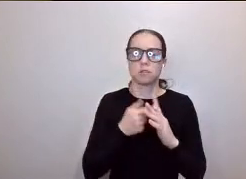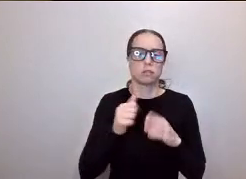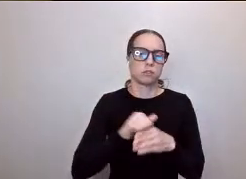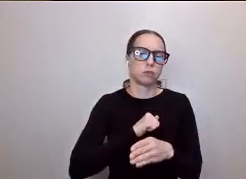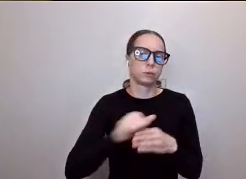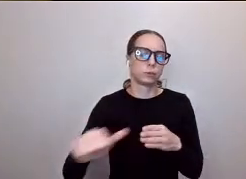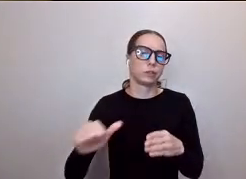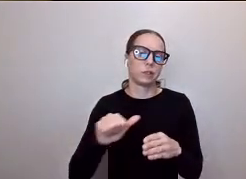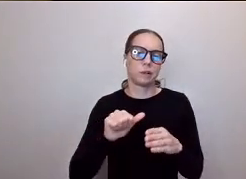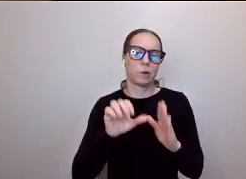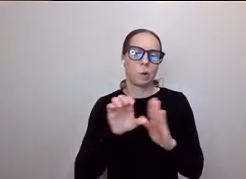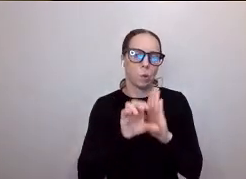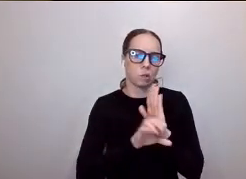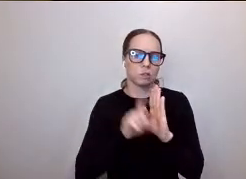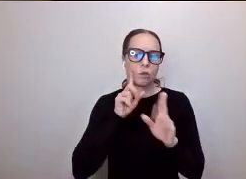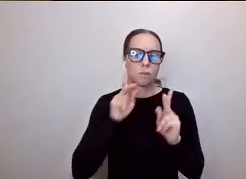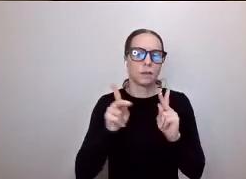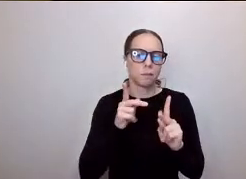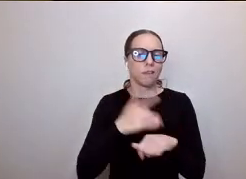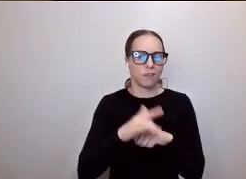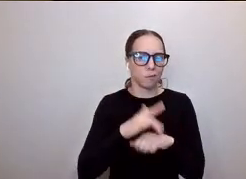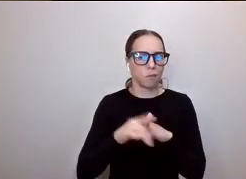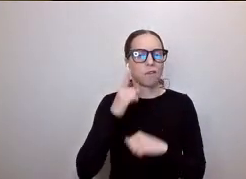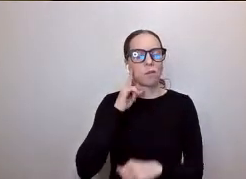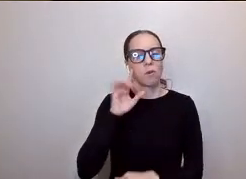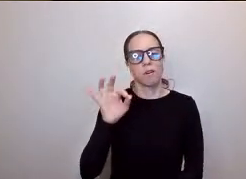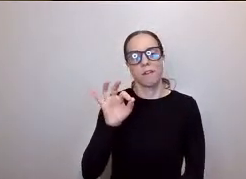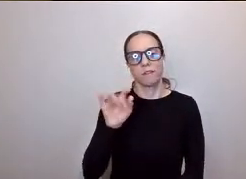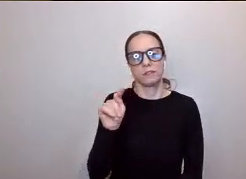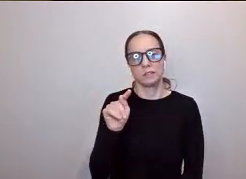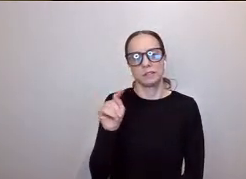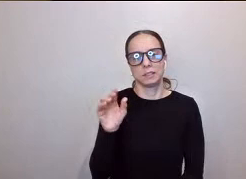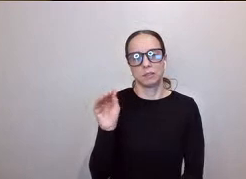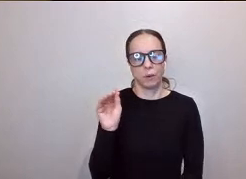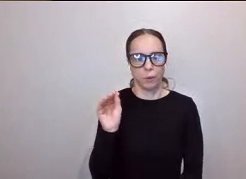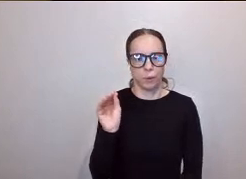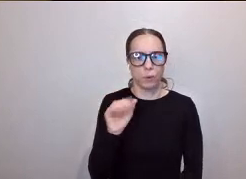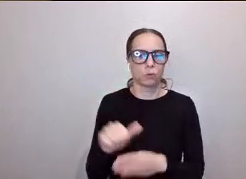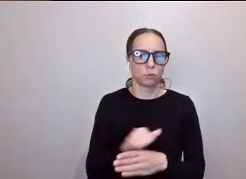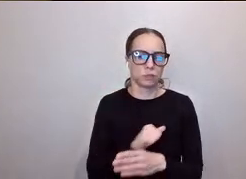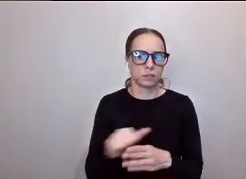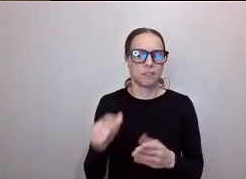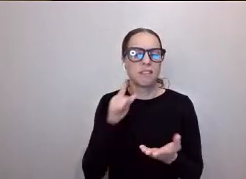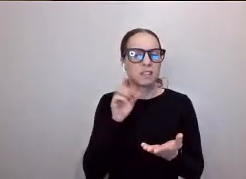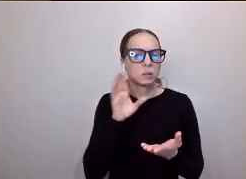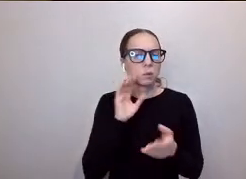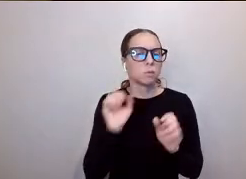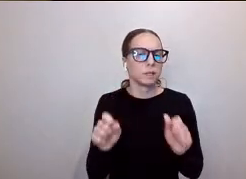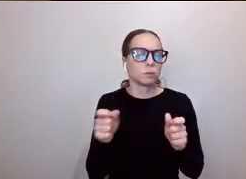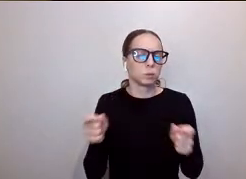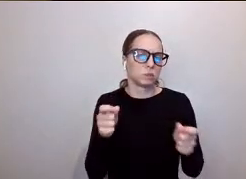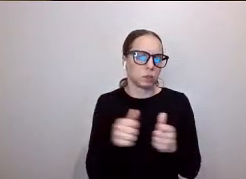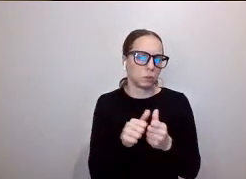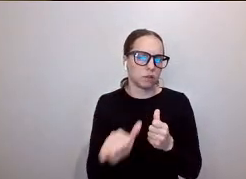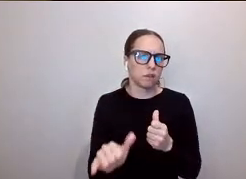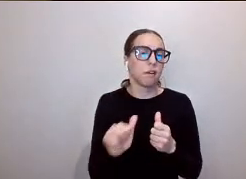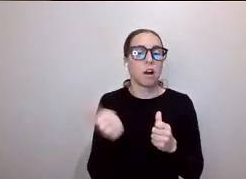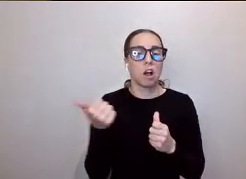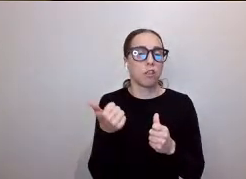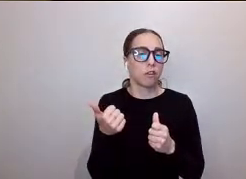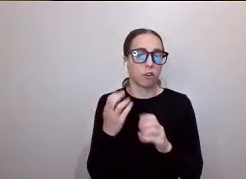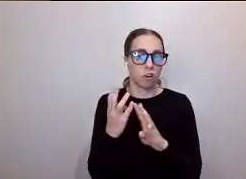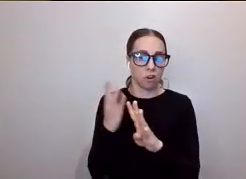training. So she does think that she'll be able to deal with that. The other bottleneck is the range. And again, that's more of